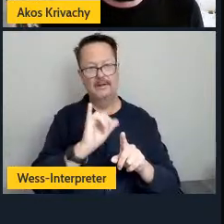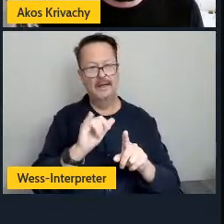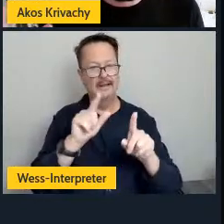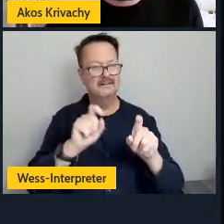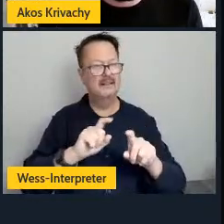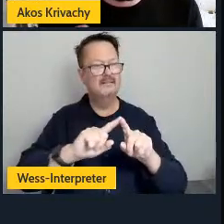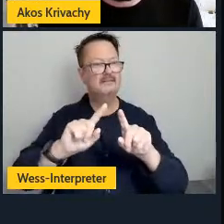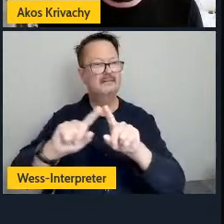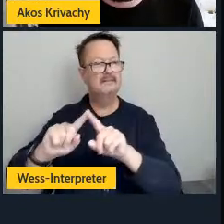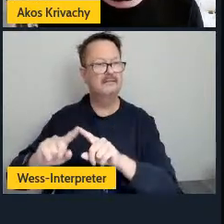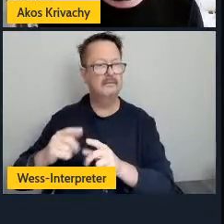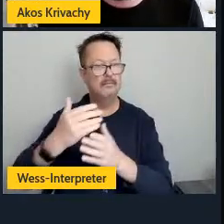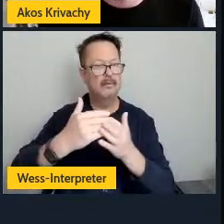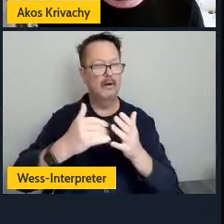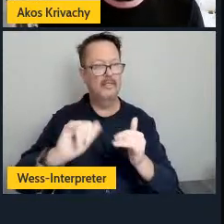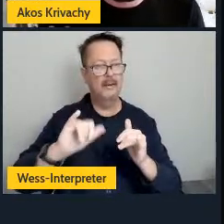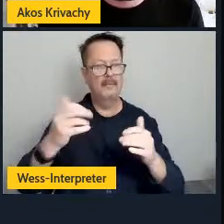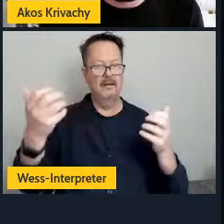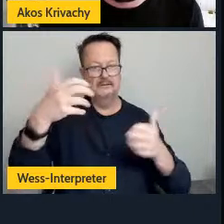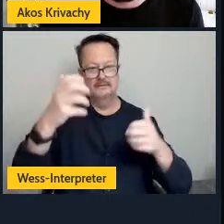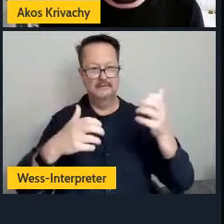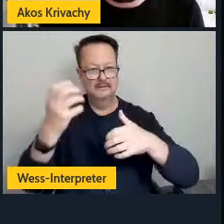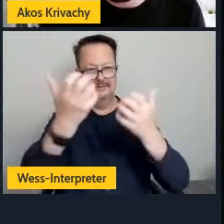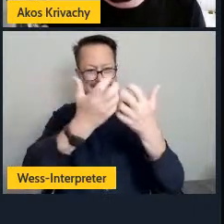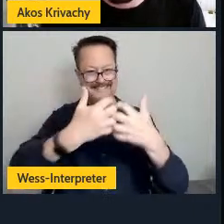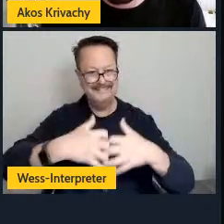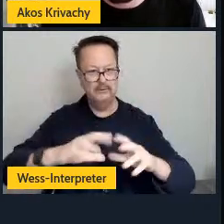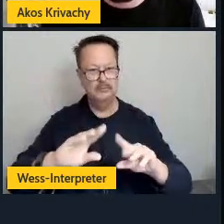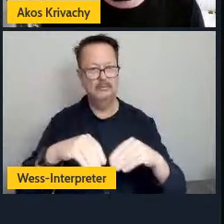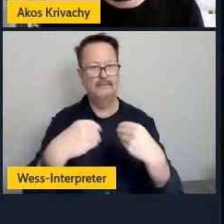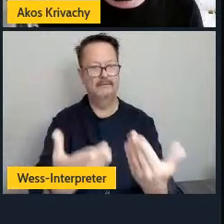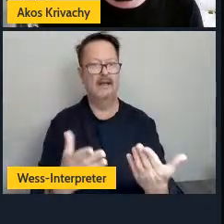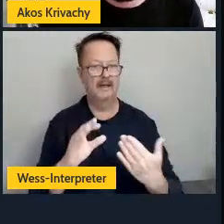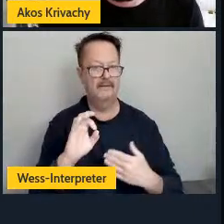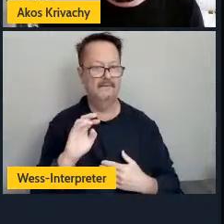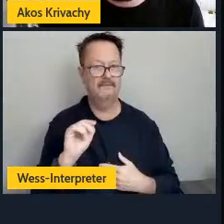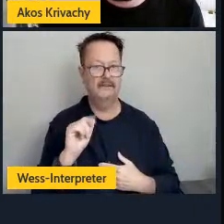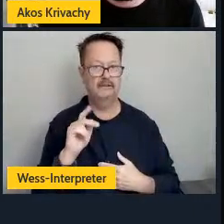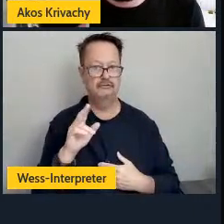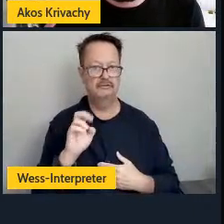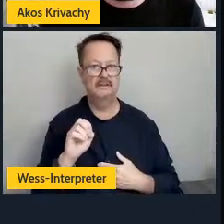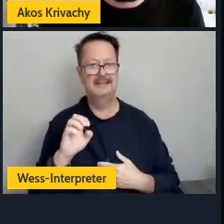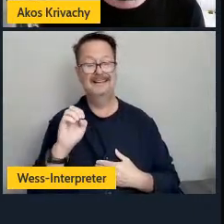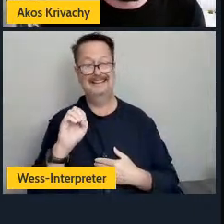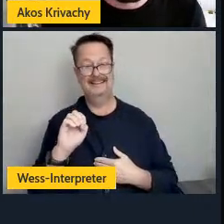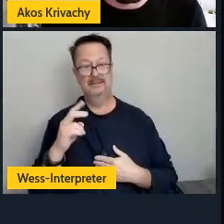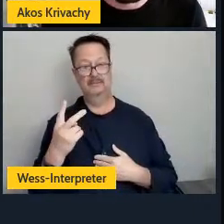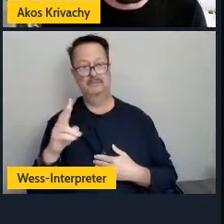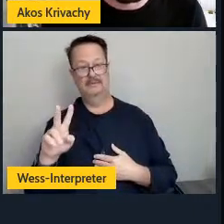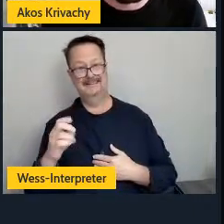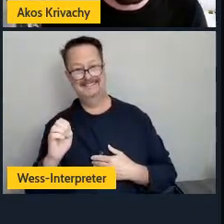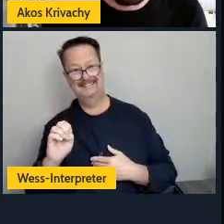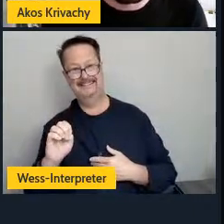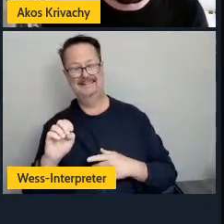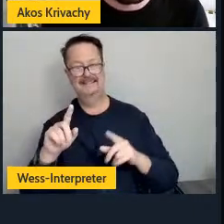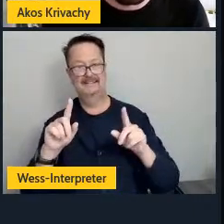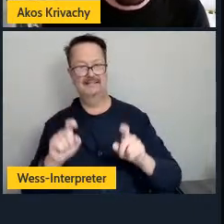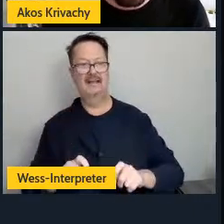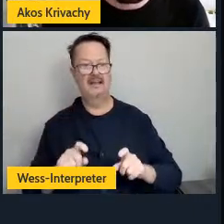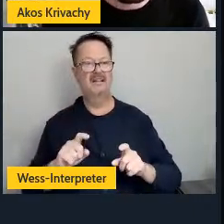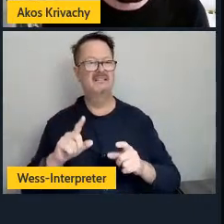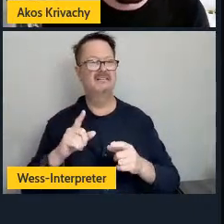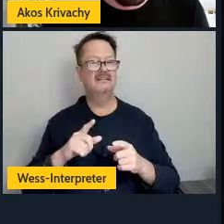multiple components working together to deliver a feature. And end-to-end tests is where you're kind of doing a bit of black box testing.